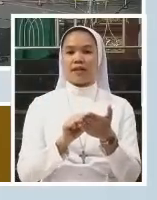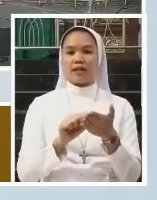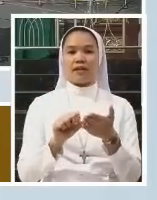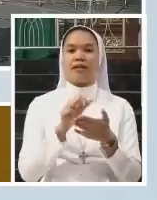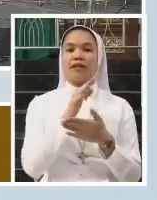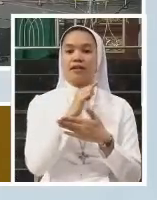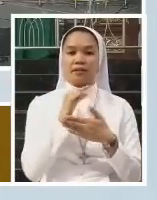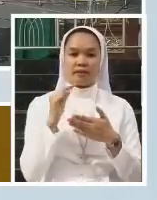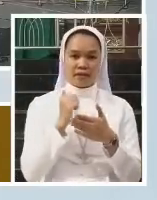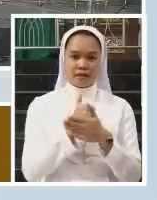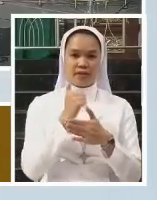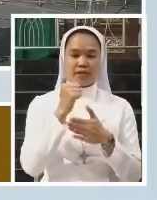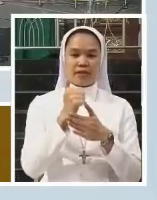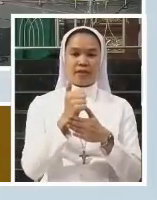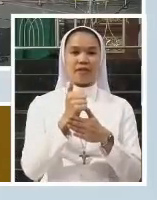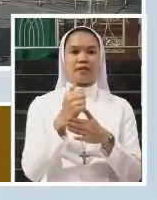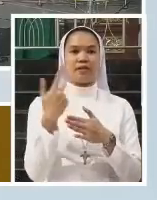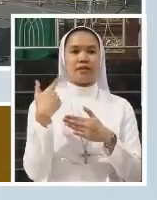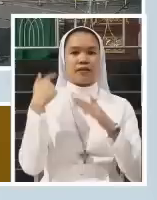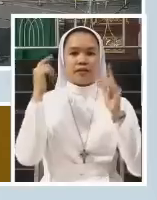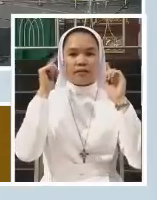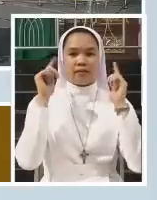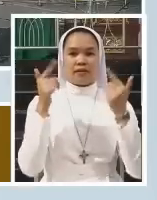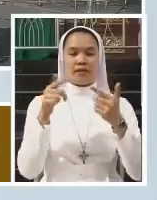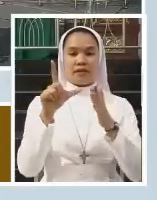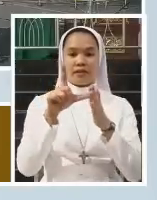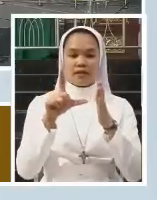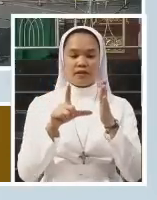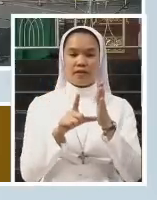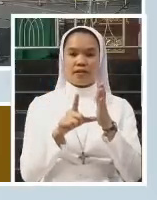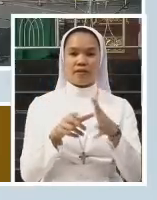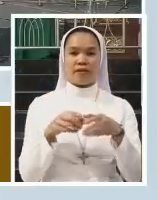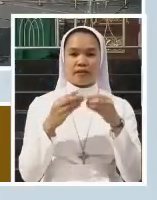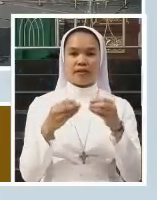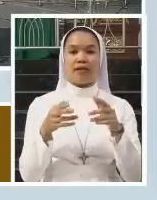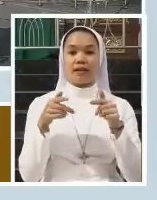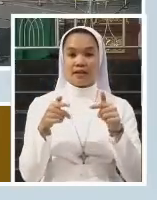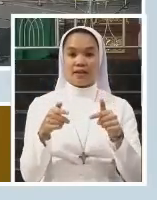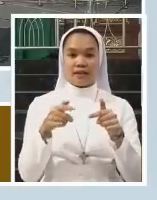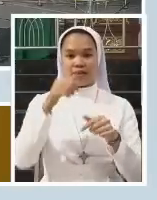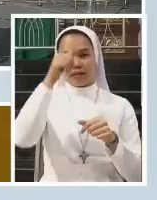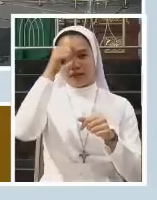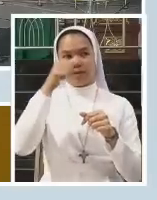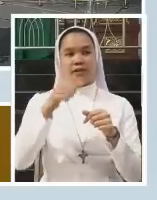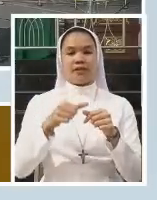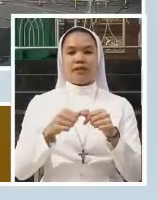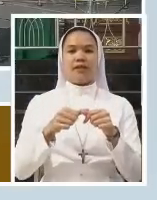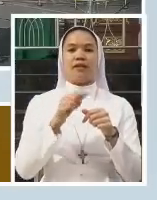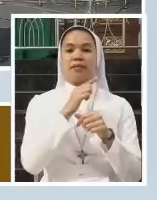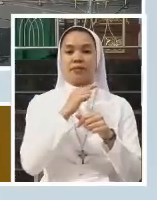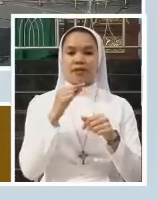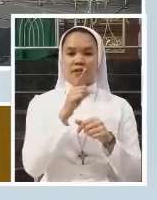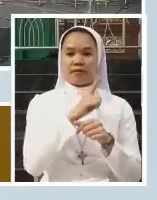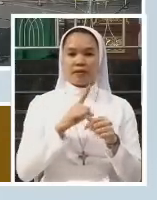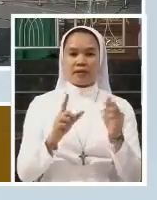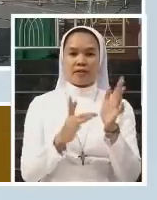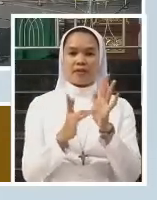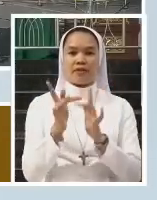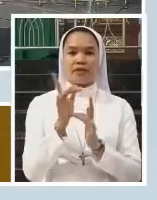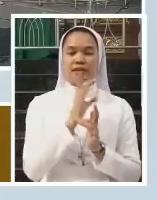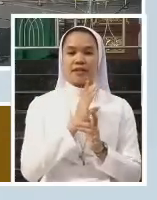in accordance with the Archdiocesan norms given on this memorial of the institution of the Priesthood of our Lord Jesus